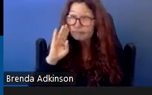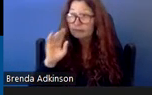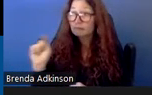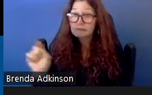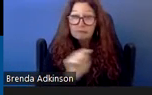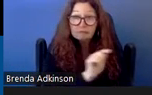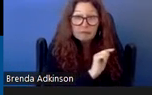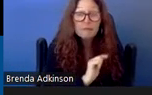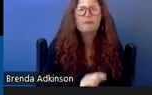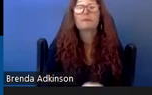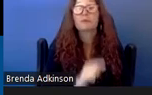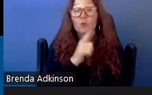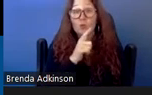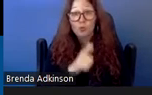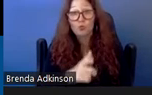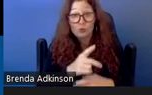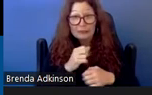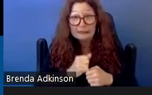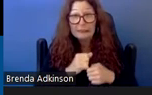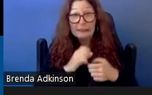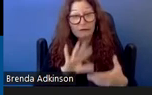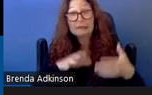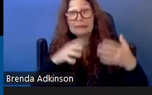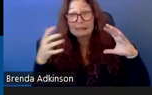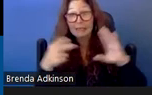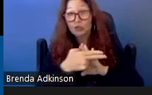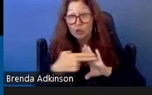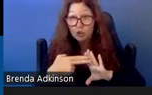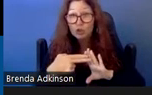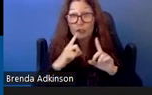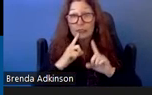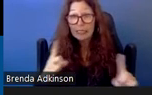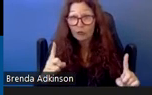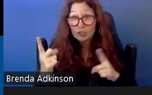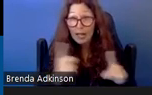declaration, as well as conversations with our regional partners.